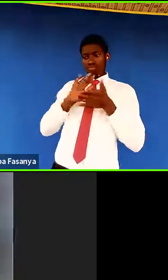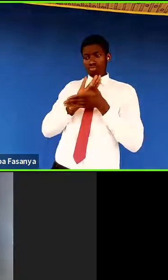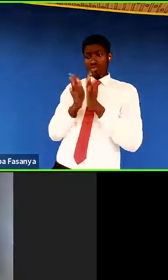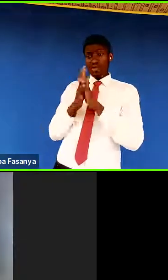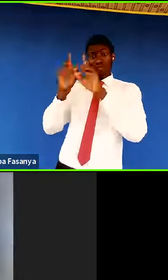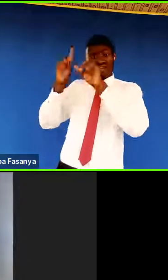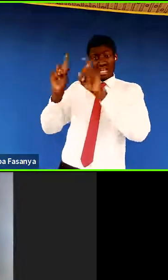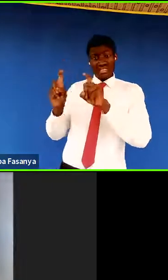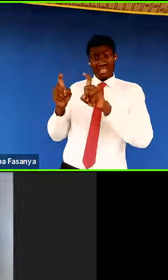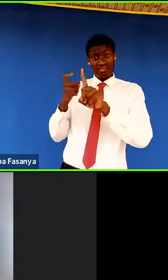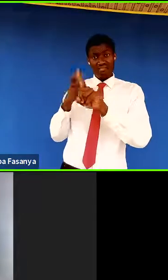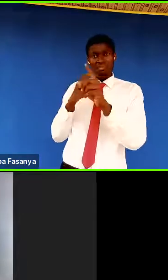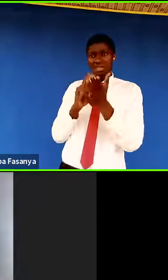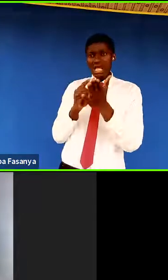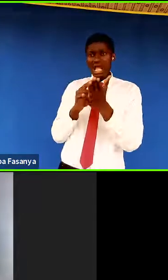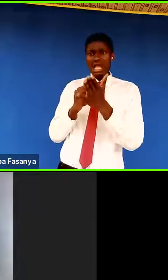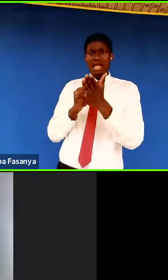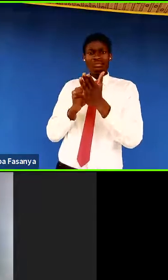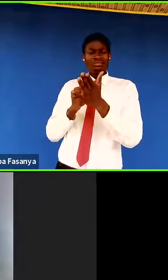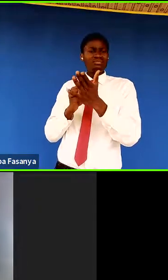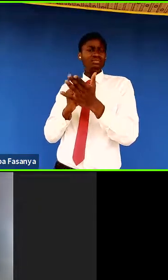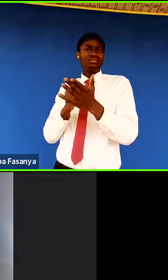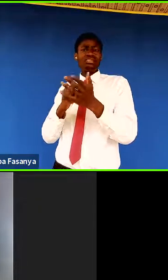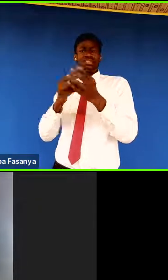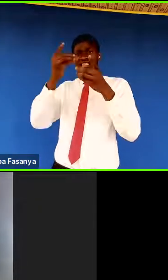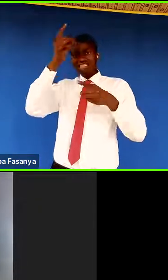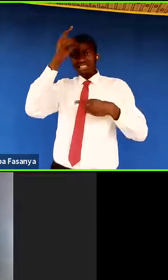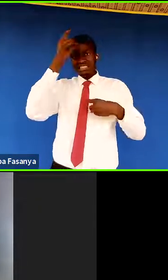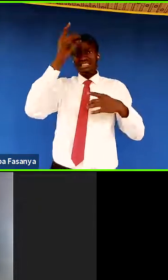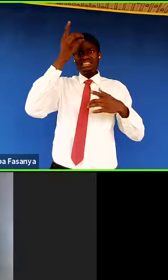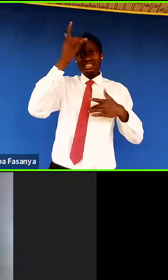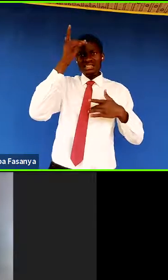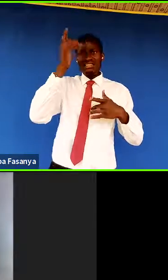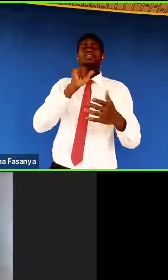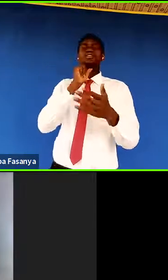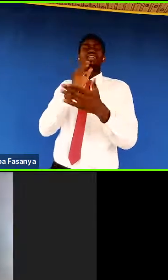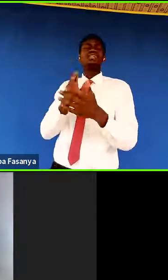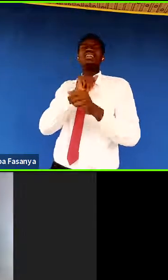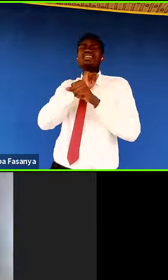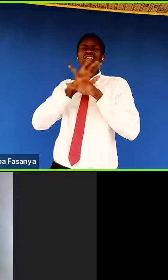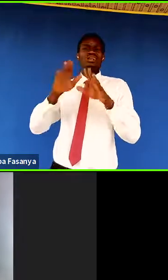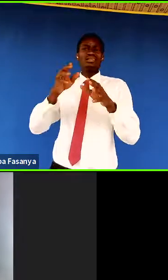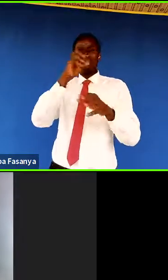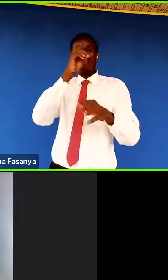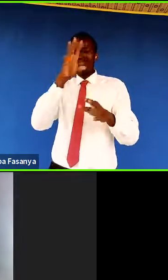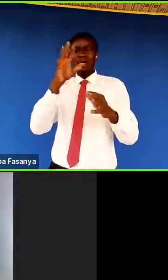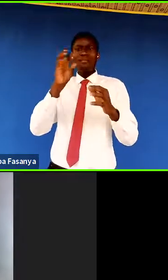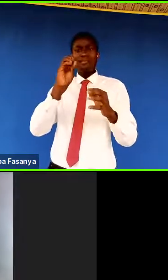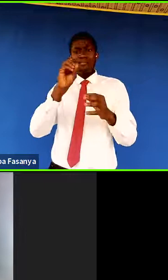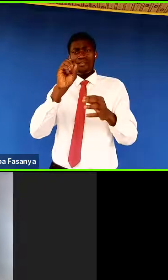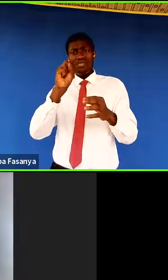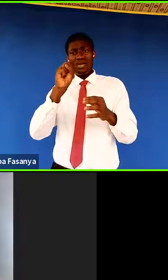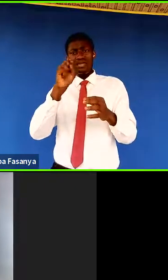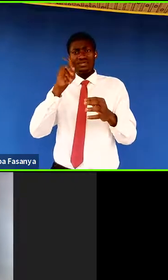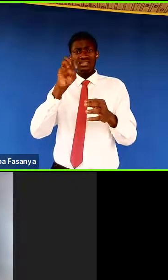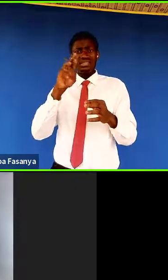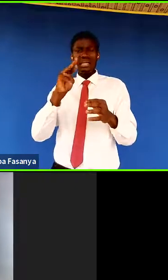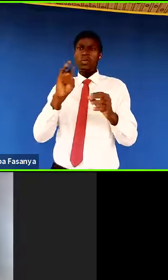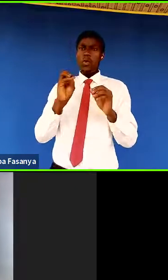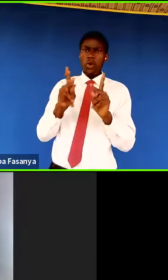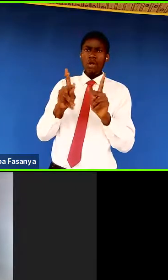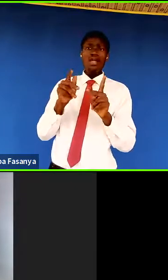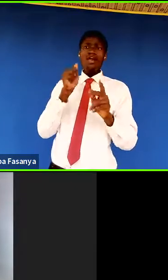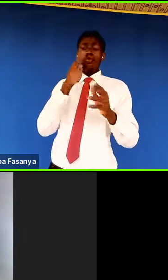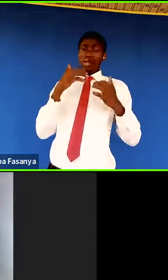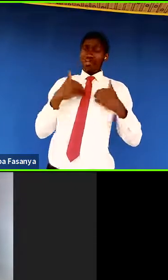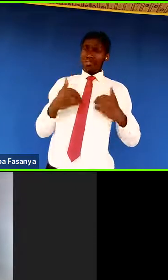of diseases, everything is fine, the quality of the sperm is okay, the woman, the fallopian tube is open, there is